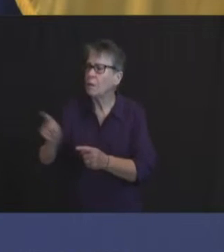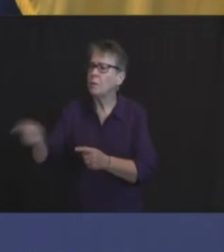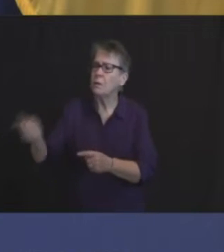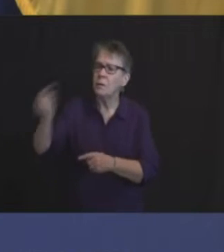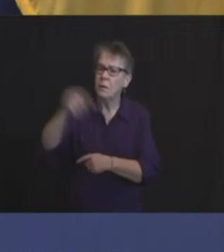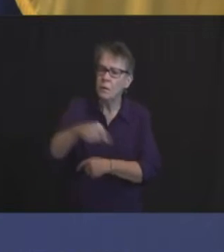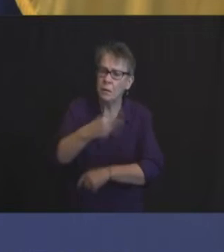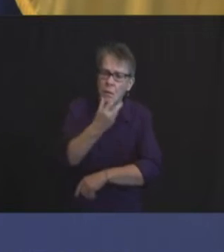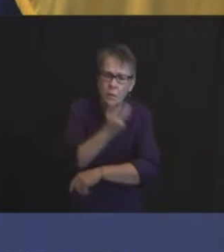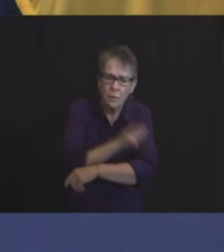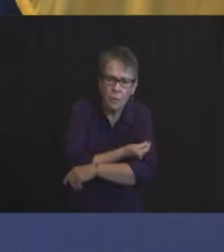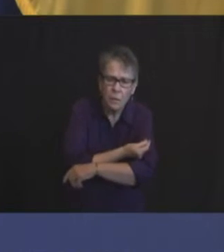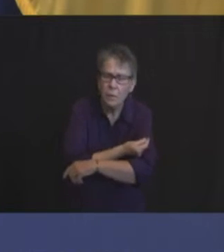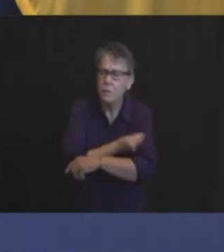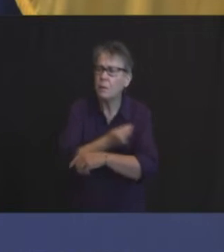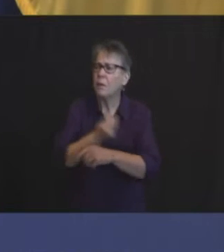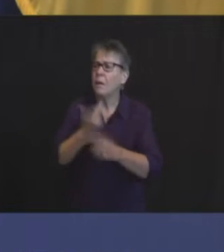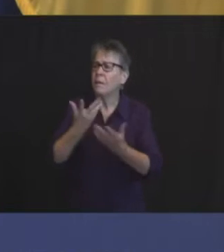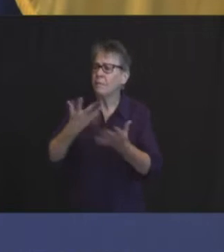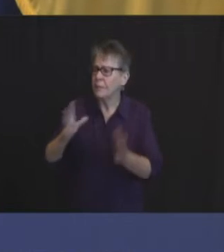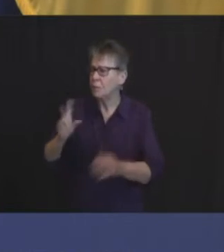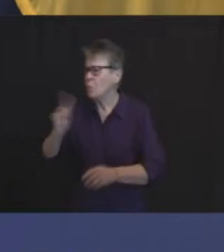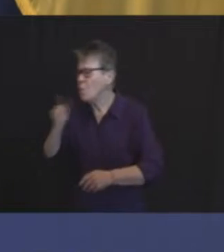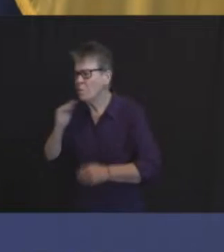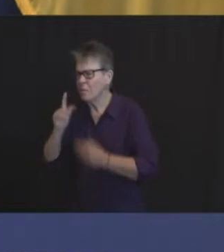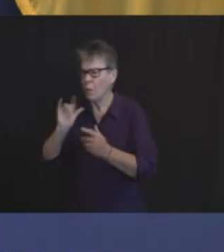Apparently not. Let me just check here.